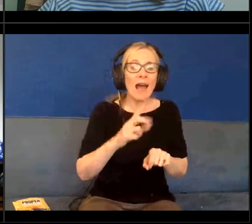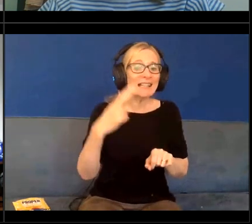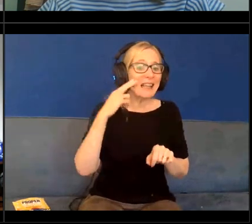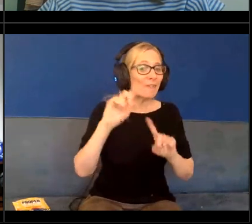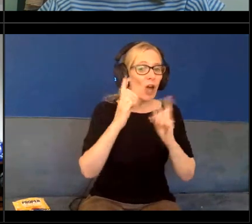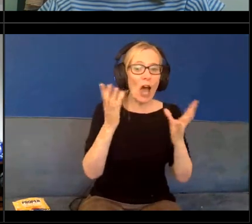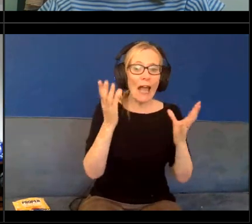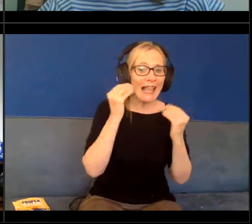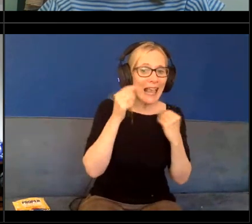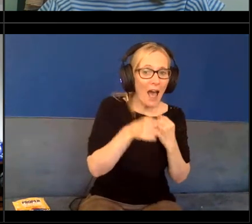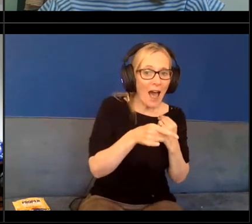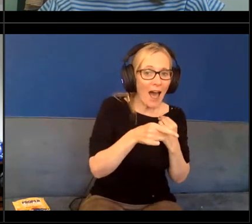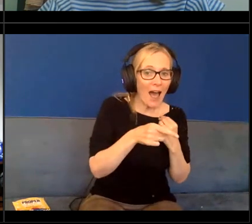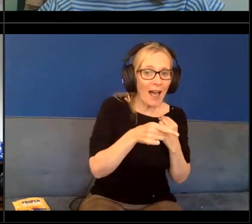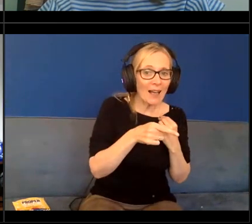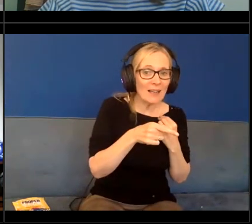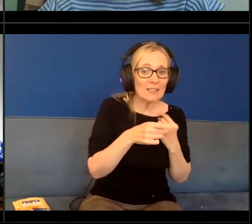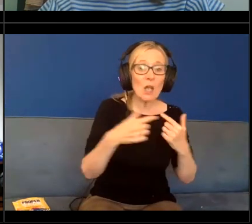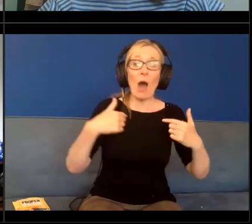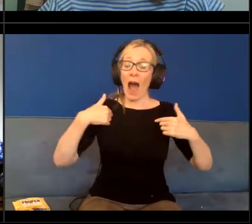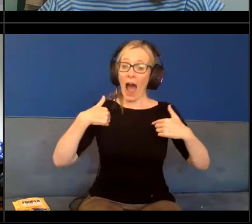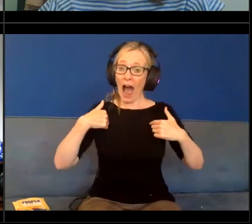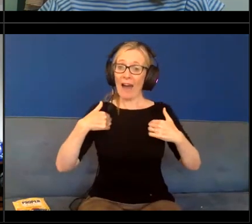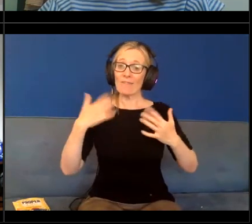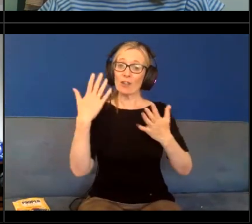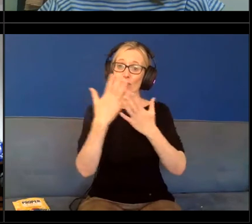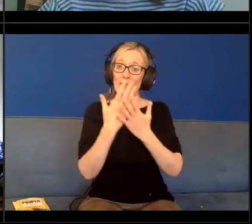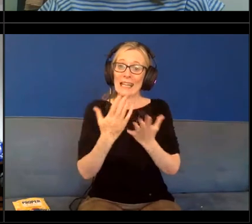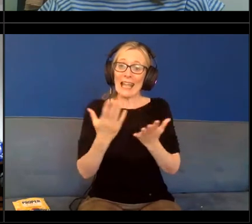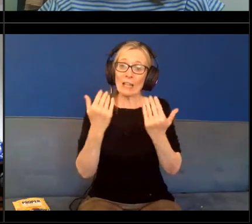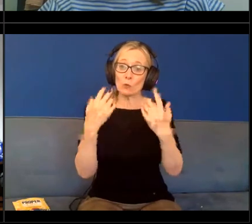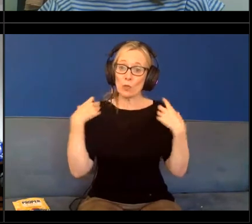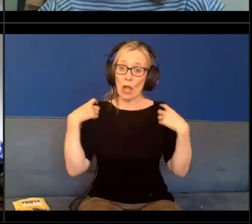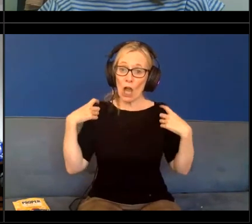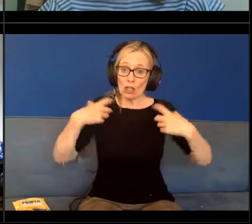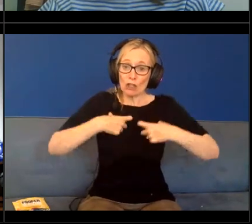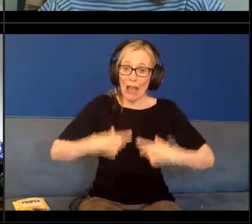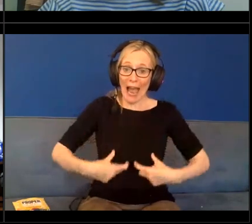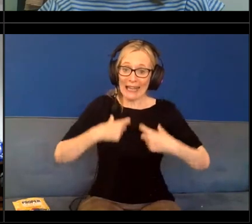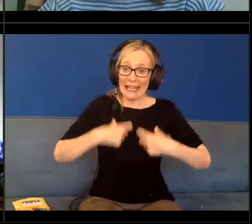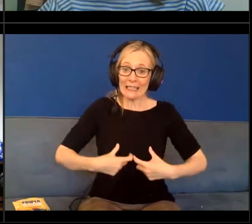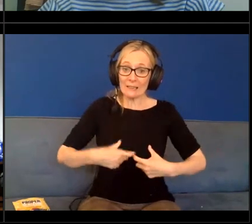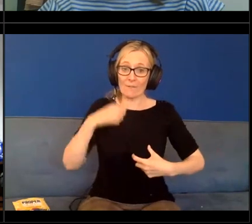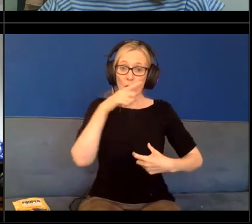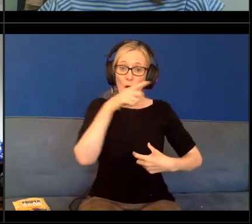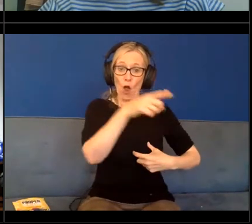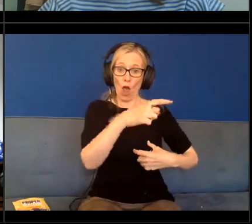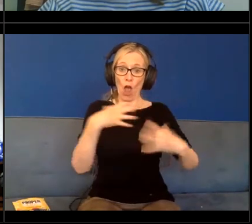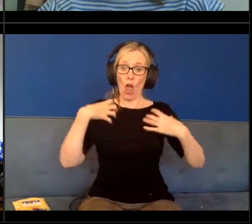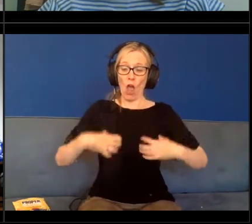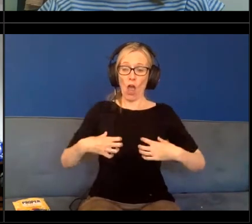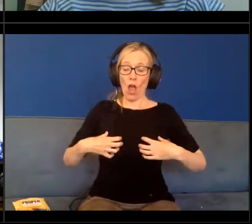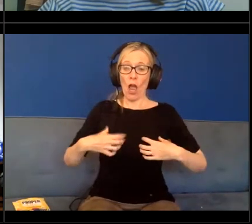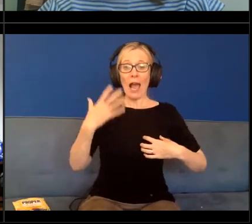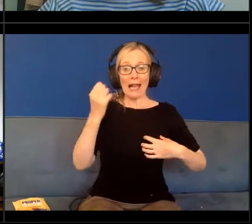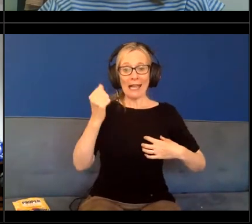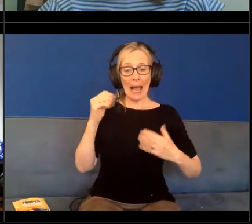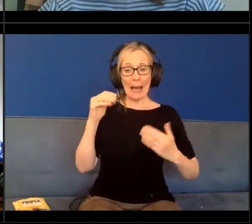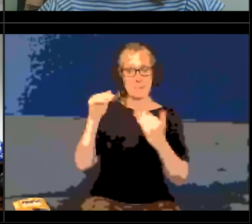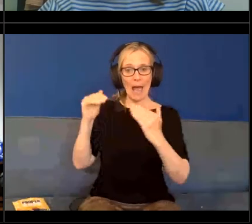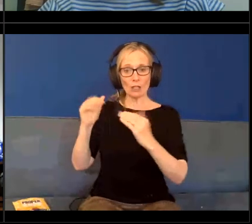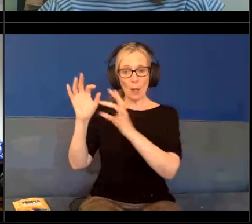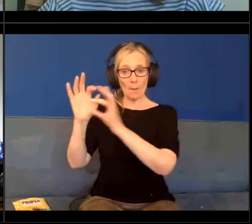into, I've introduced in the stump hat jacket, which is like a jacket that gives vibration to the music.